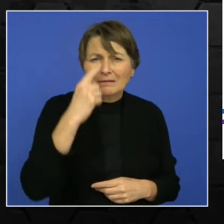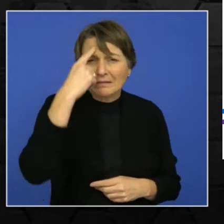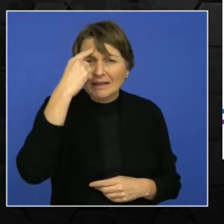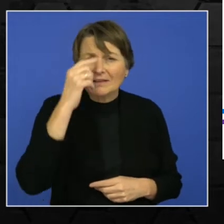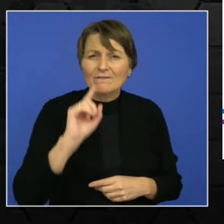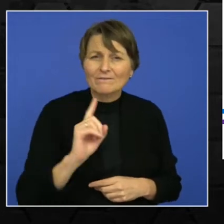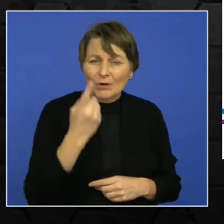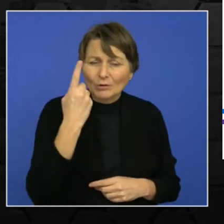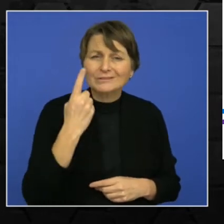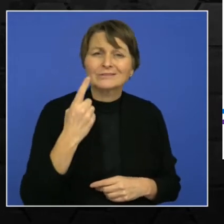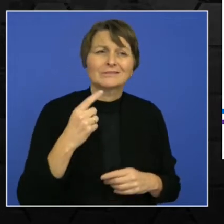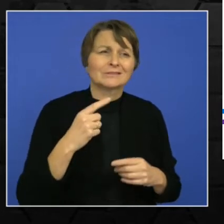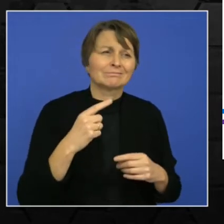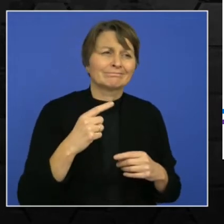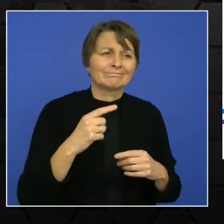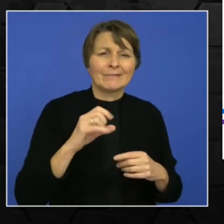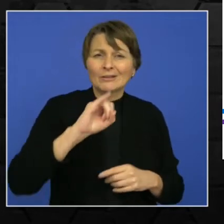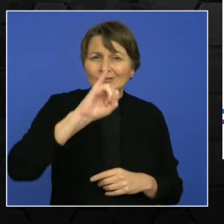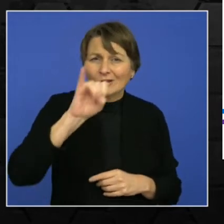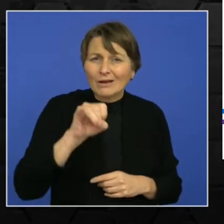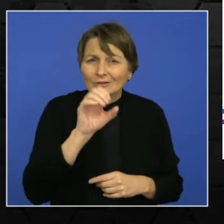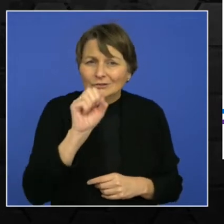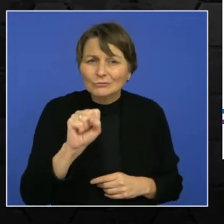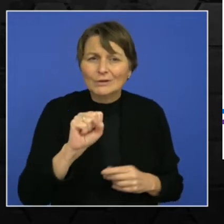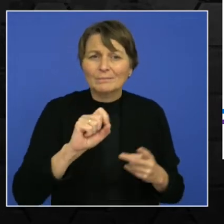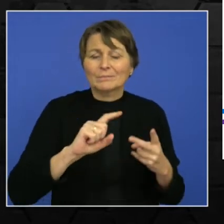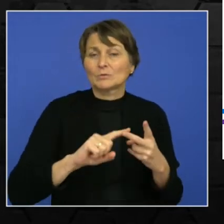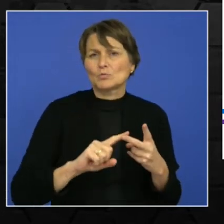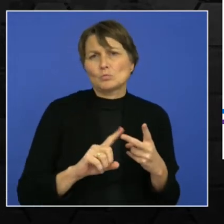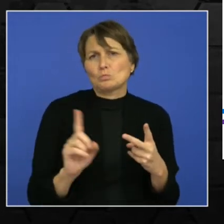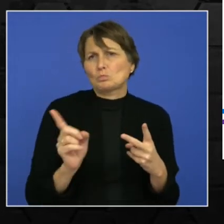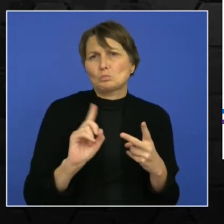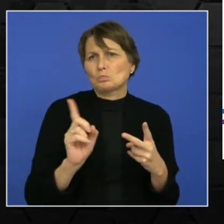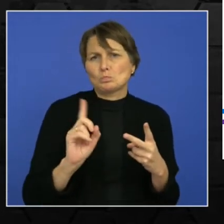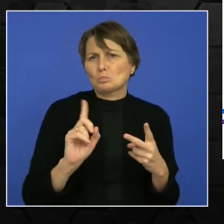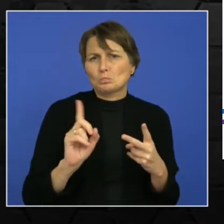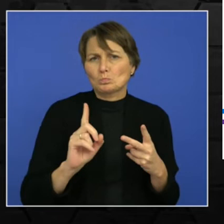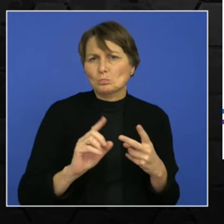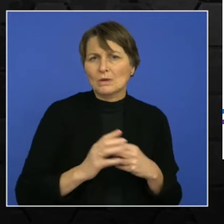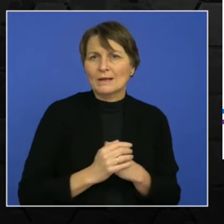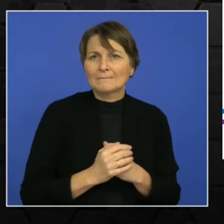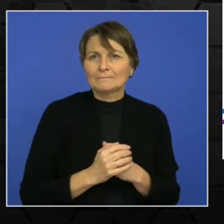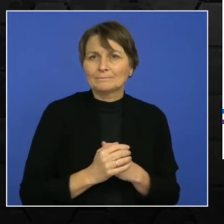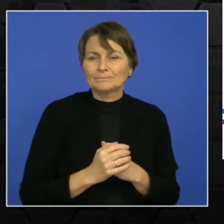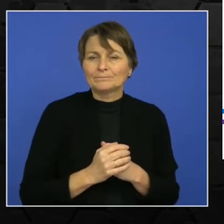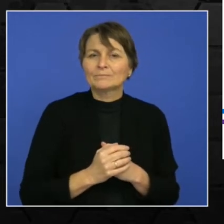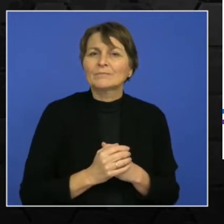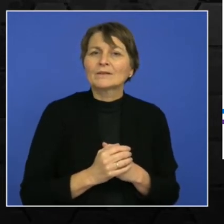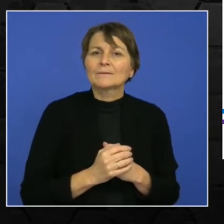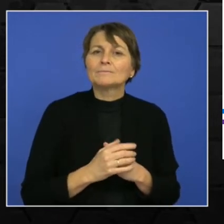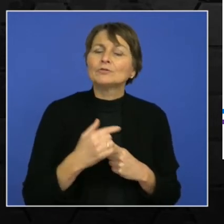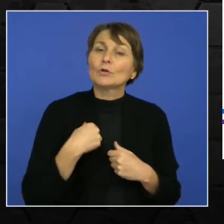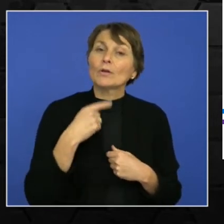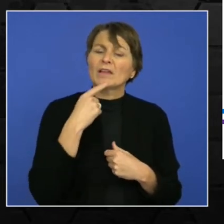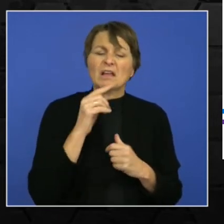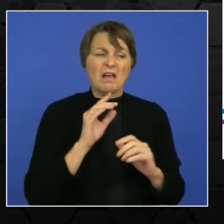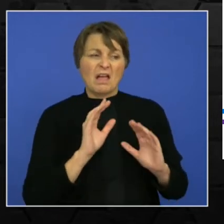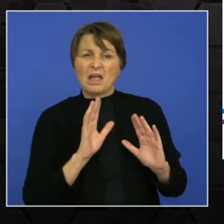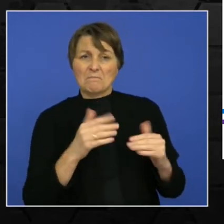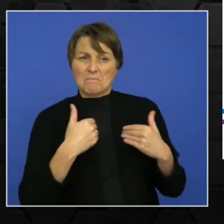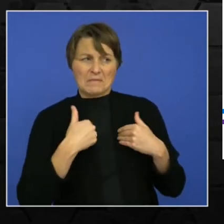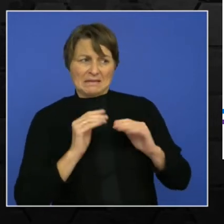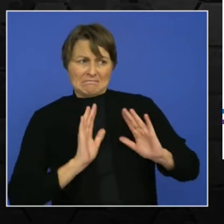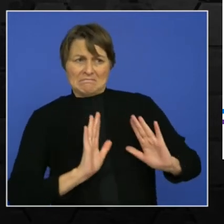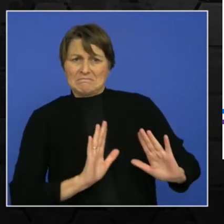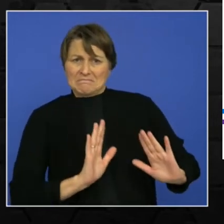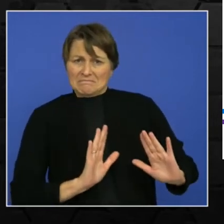C++, you usually like it might seem difficult to you, but